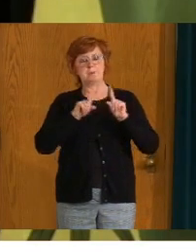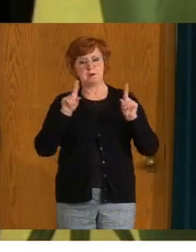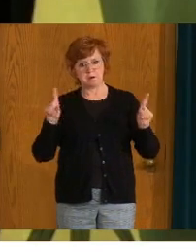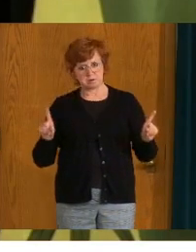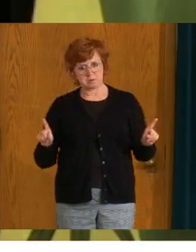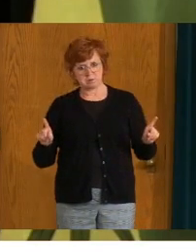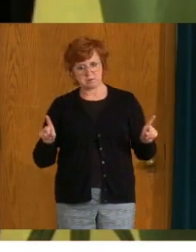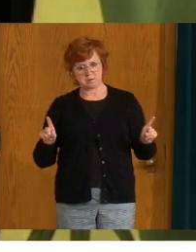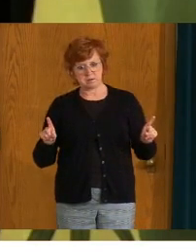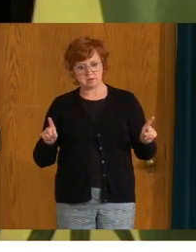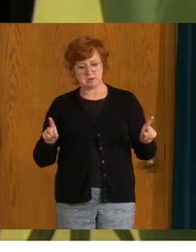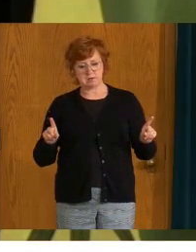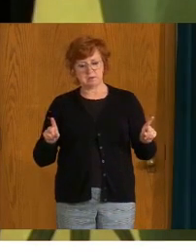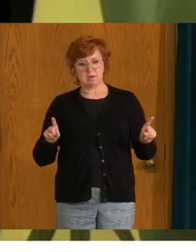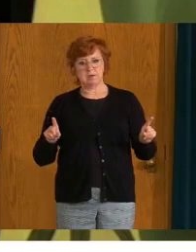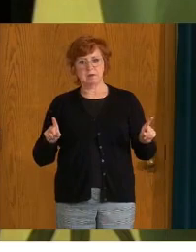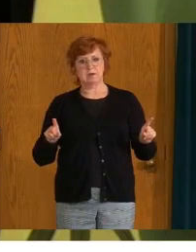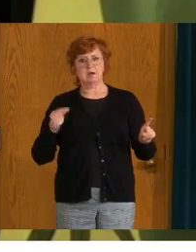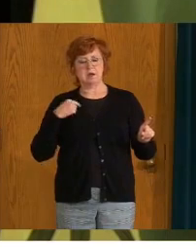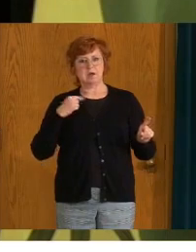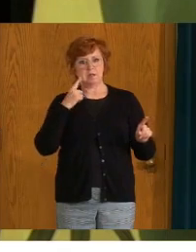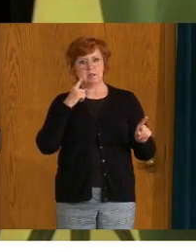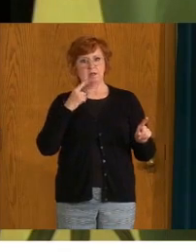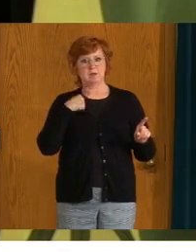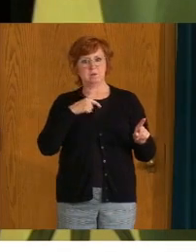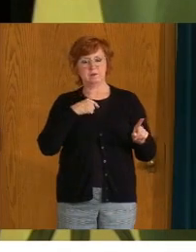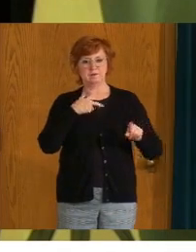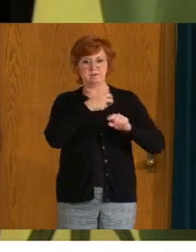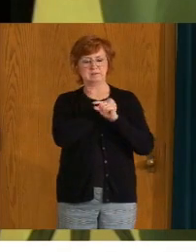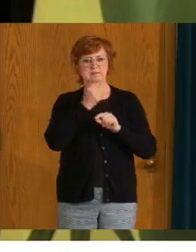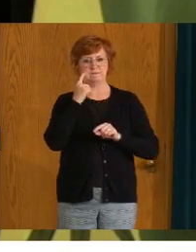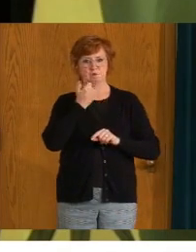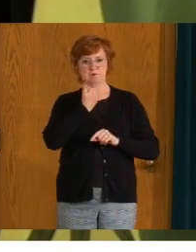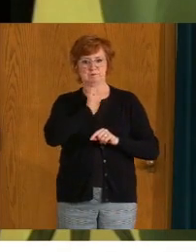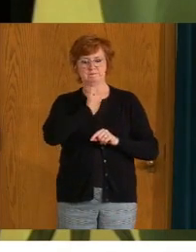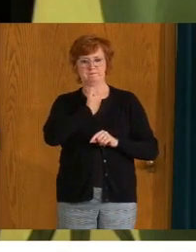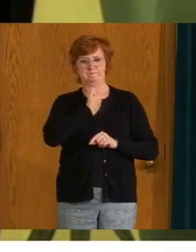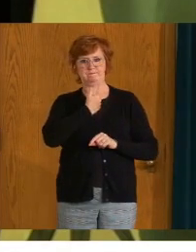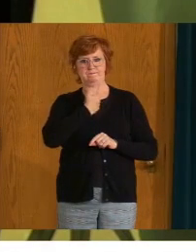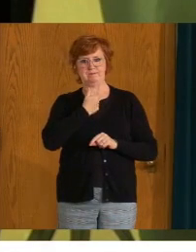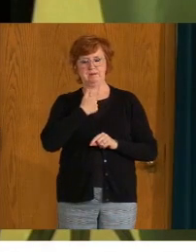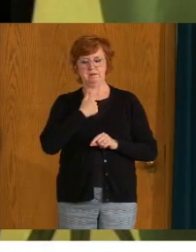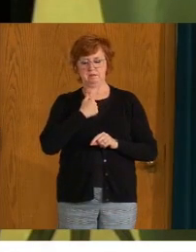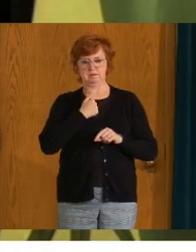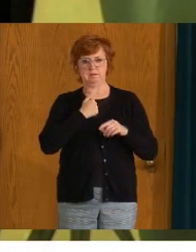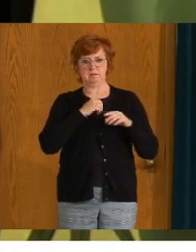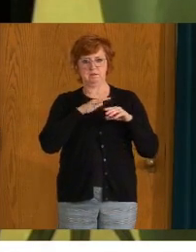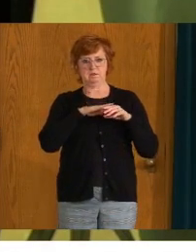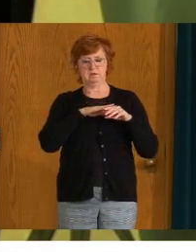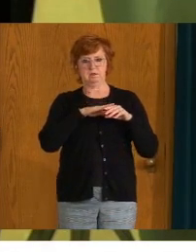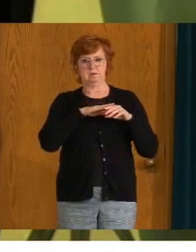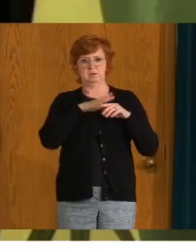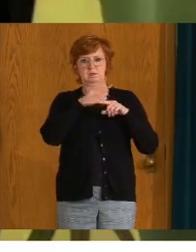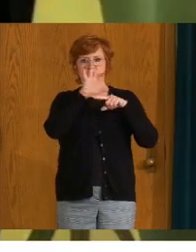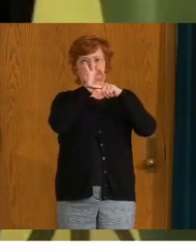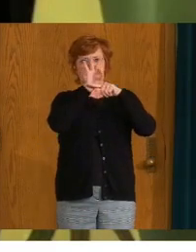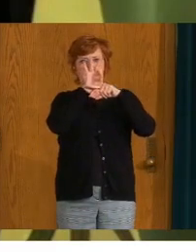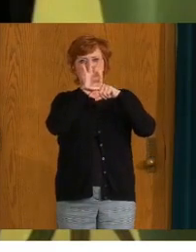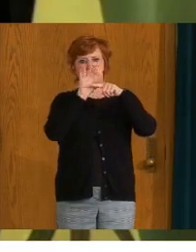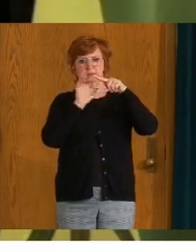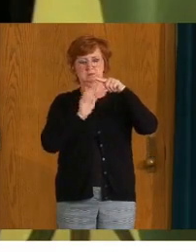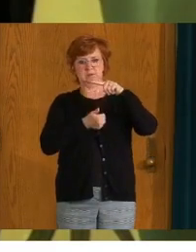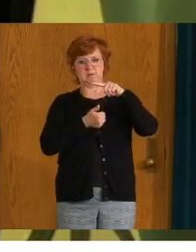getting vaccinated to keep yourself safe. Those over 9 out of 10 people that do get COVID